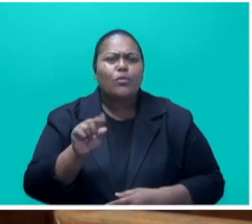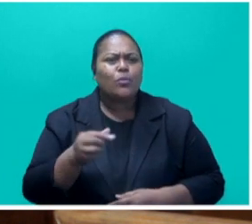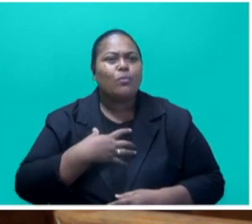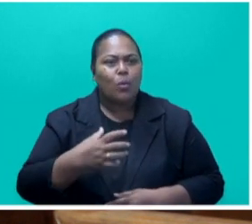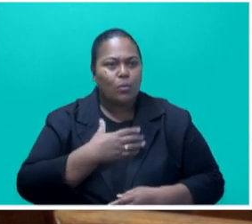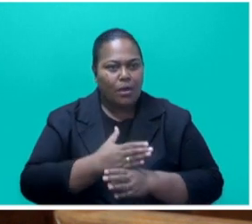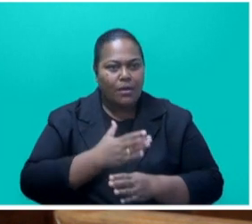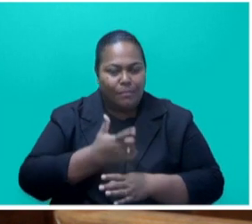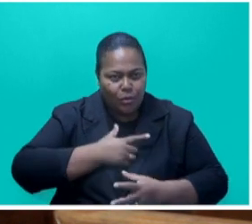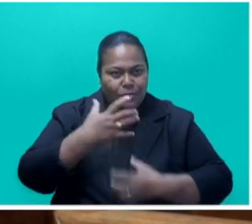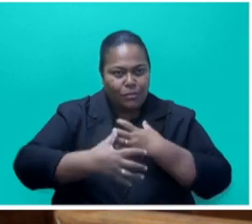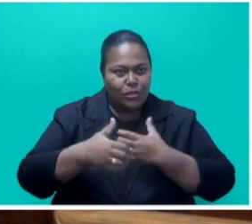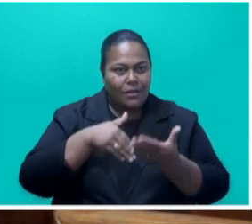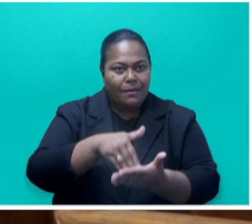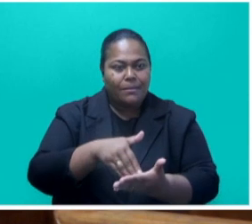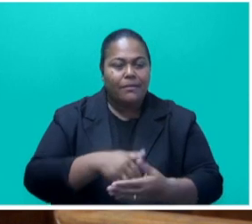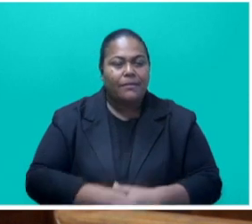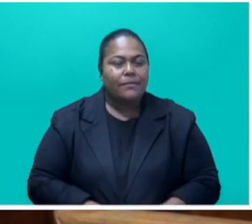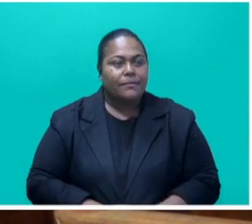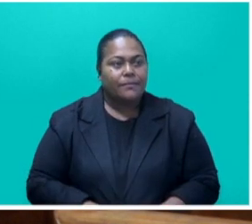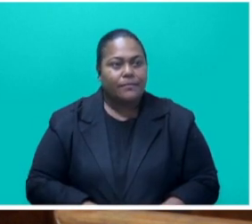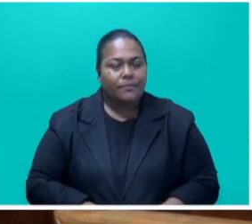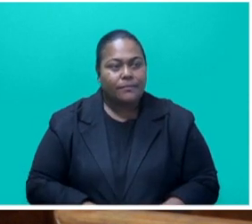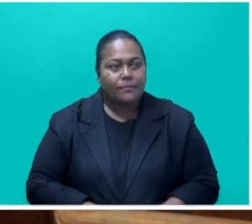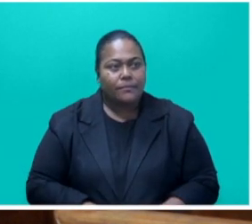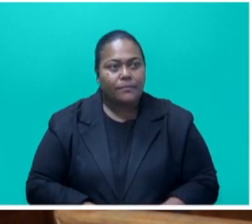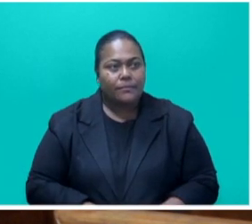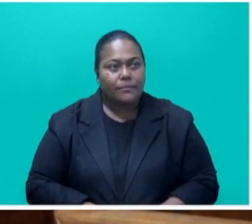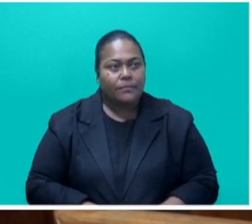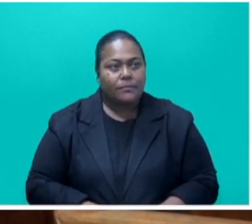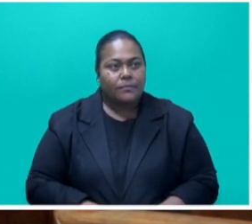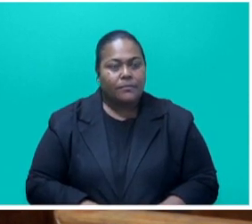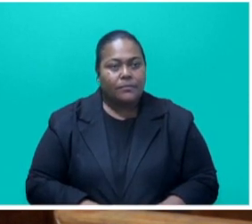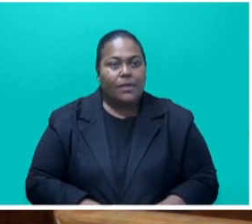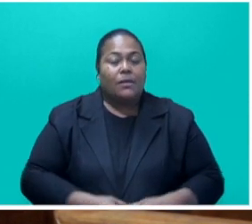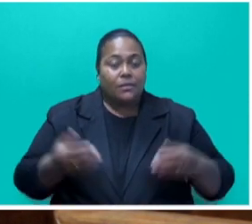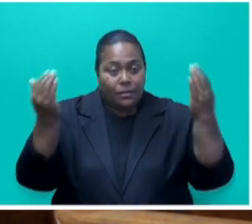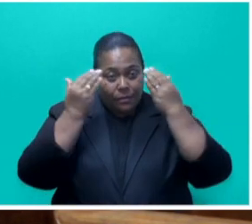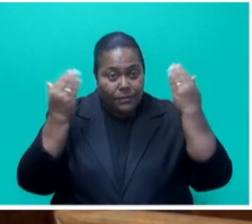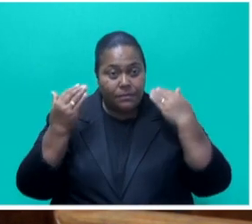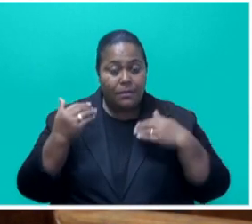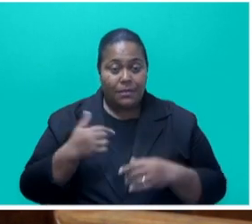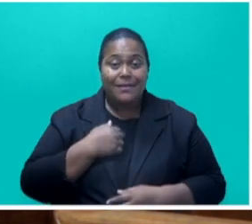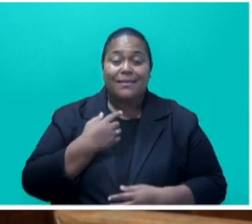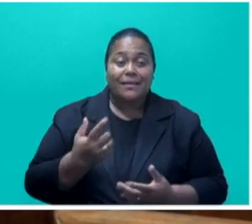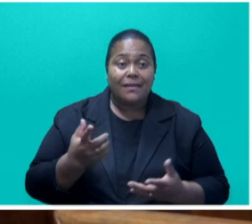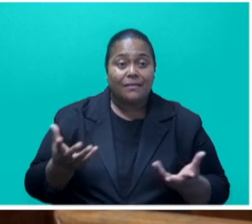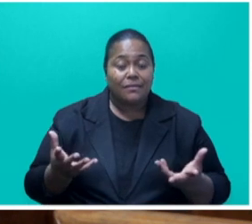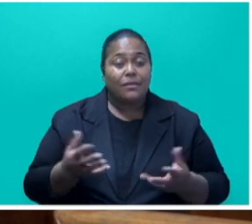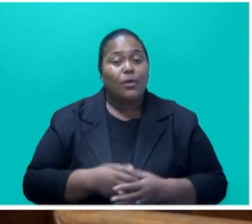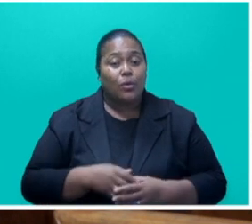work. So like I said, Mr. Speaker, sir, by continuing to target assistance